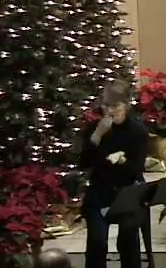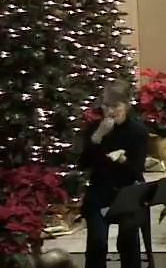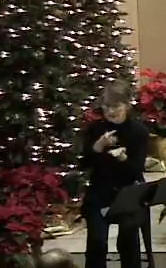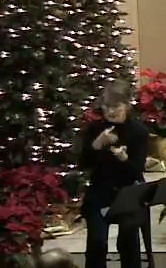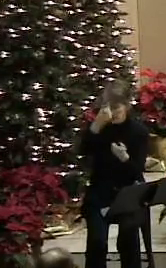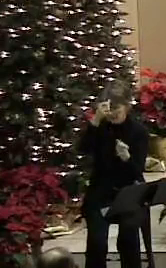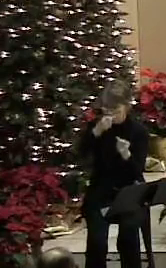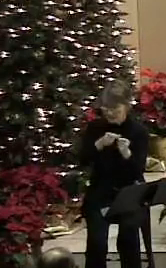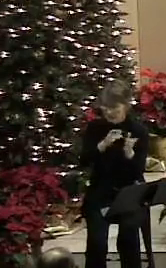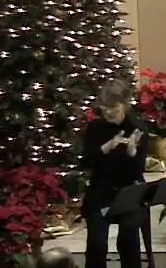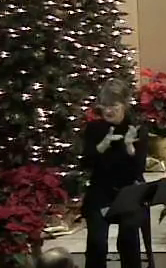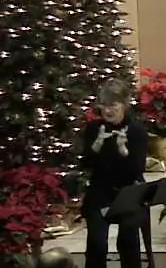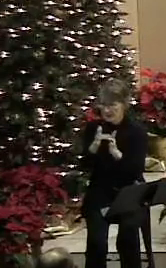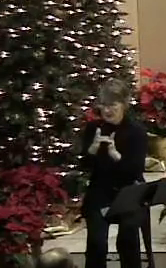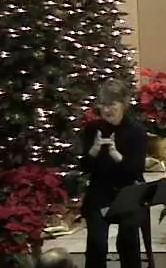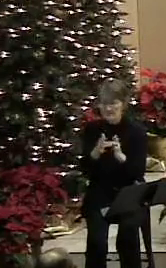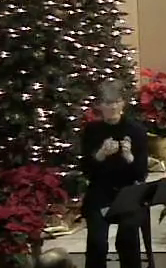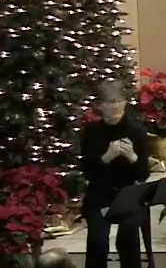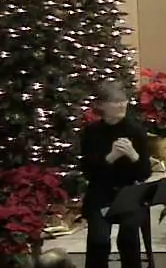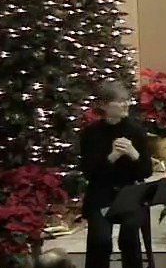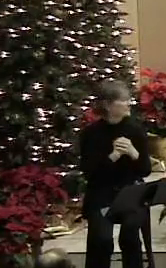me."